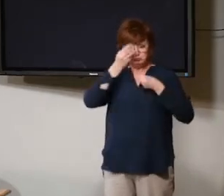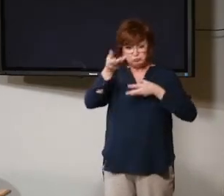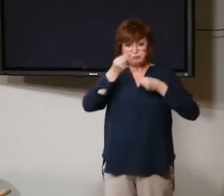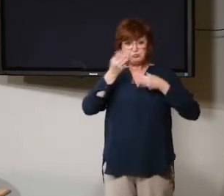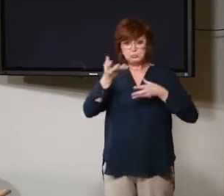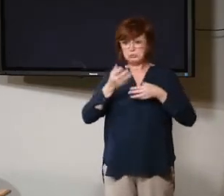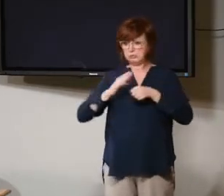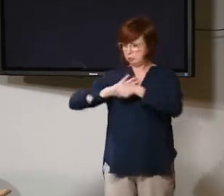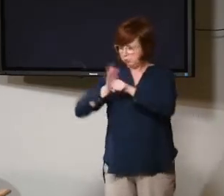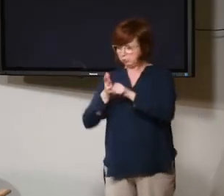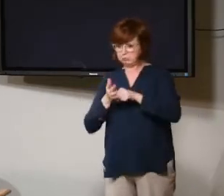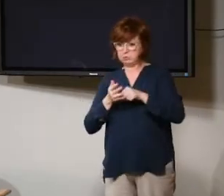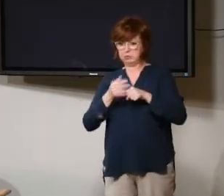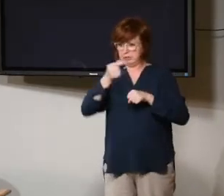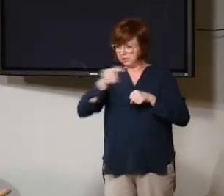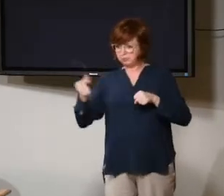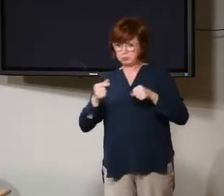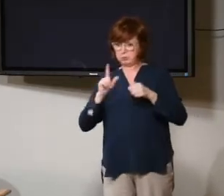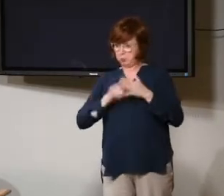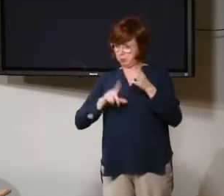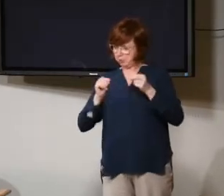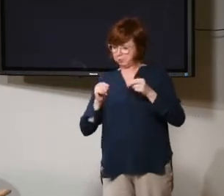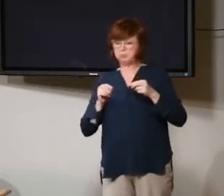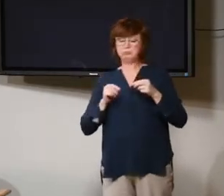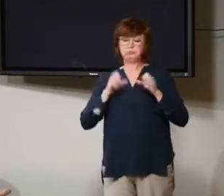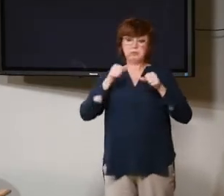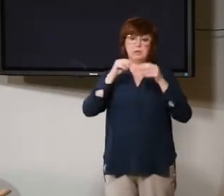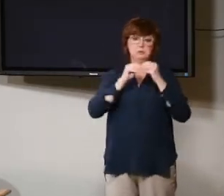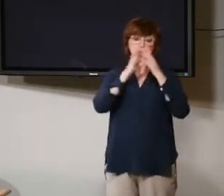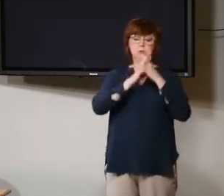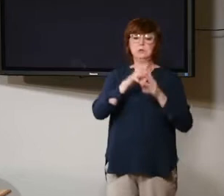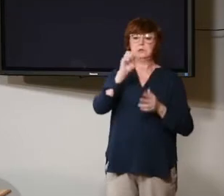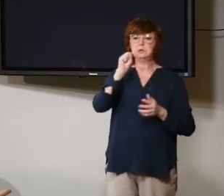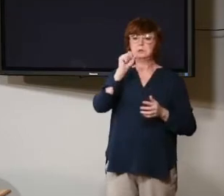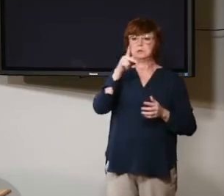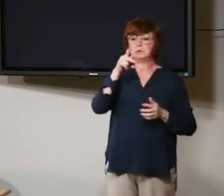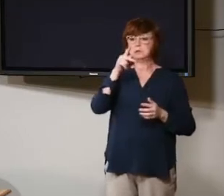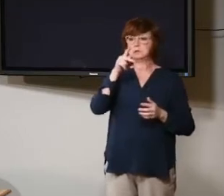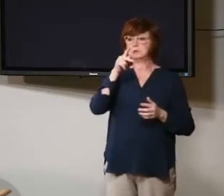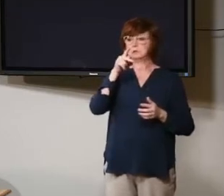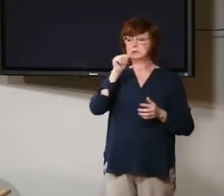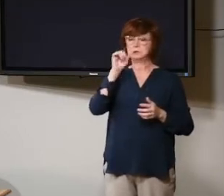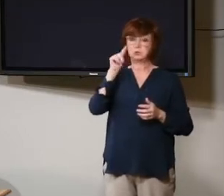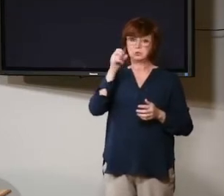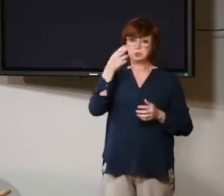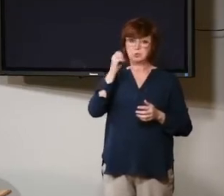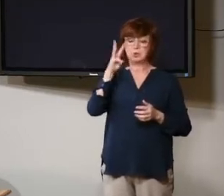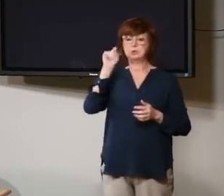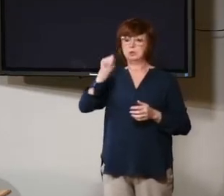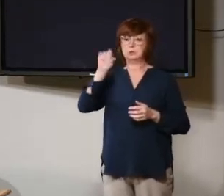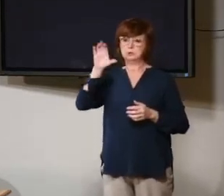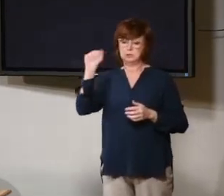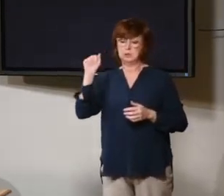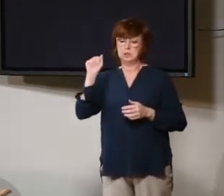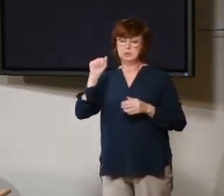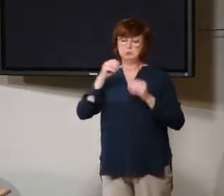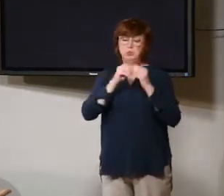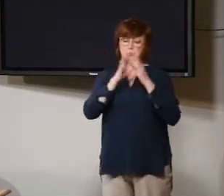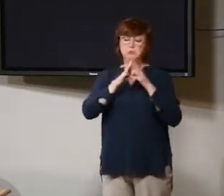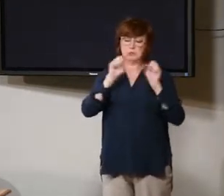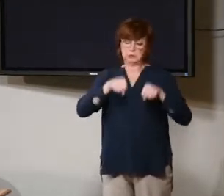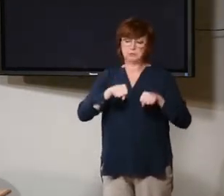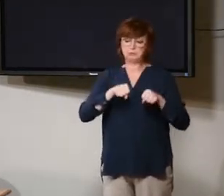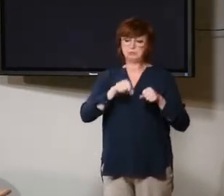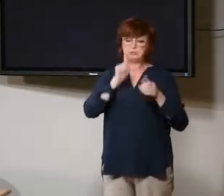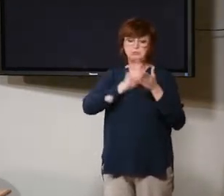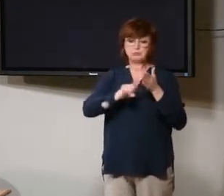Saskatchewan's response, visit the Government of Saskatchewan's website at saskatchewan.ca. I know today that we are asking